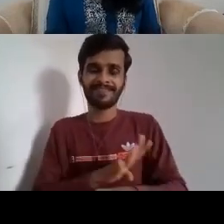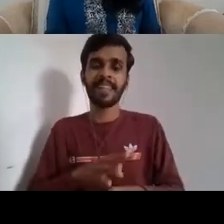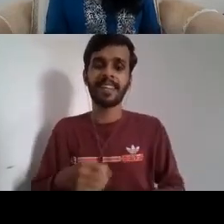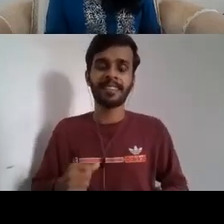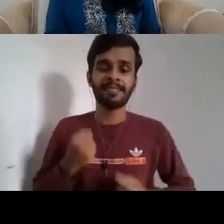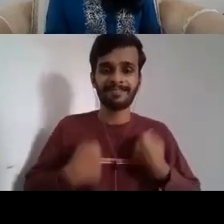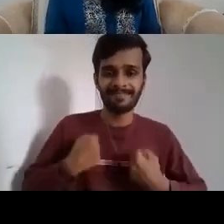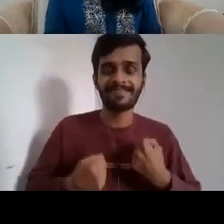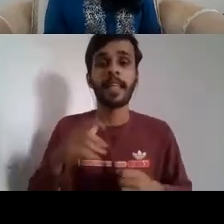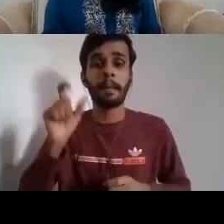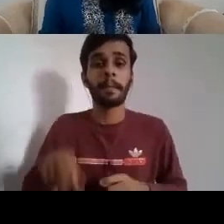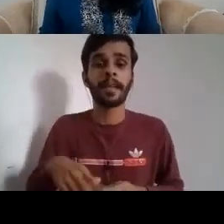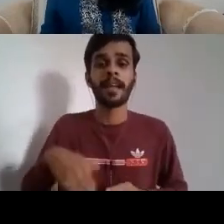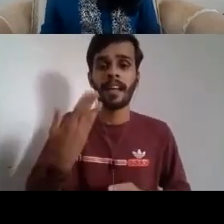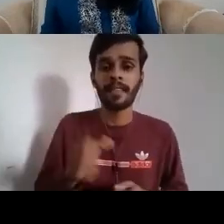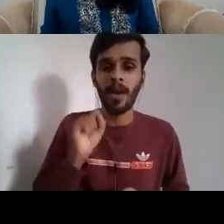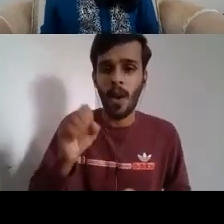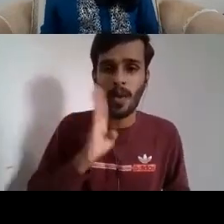music.